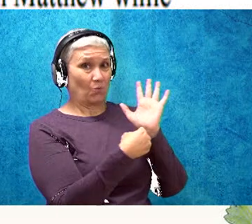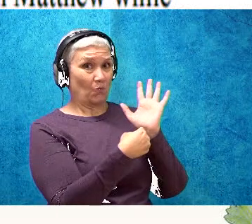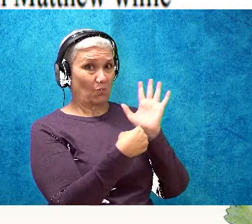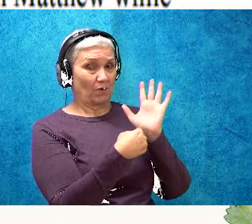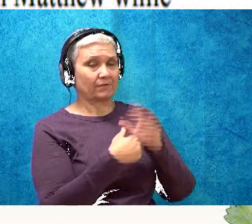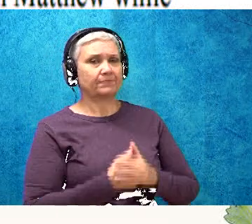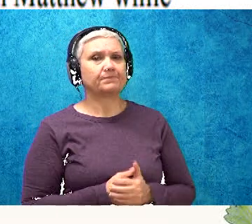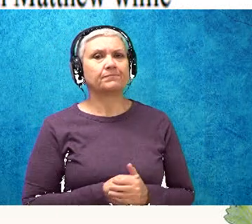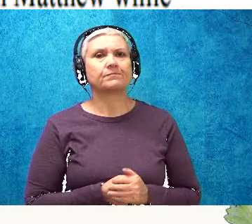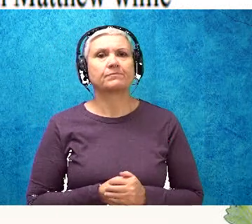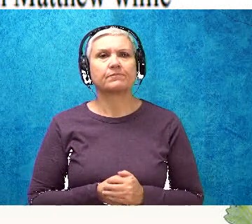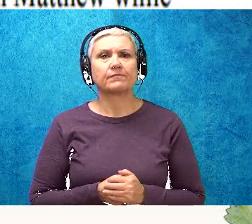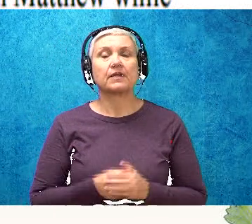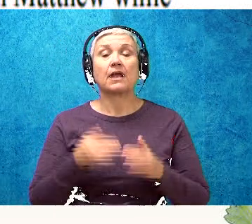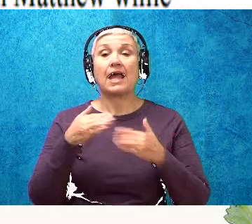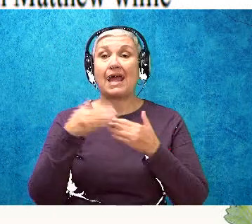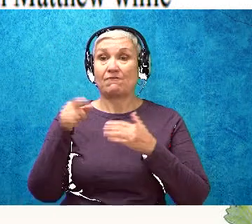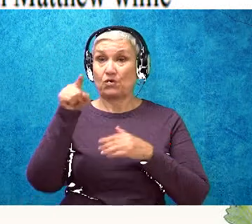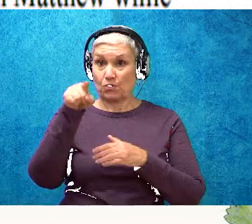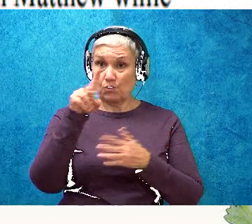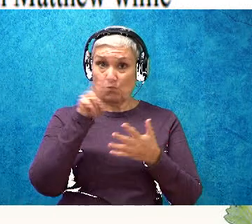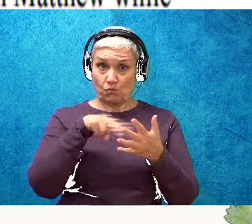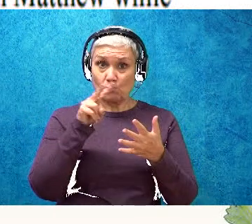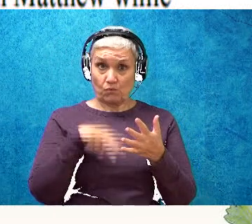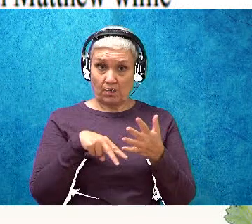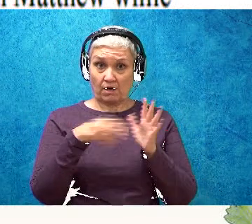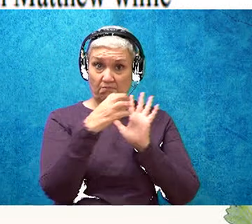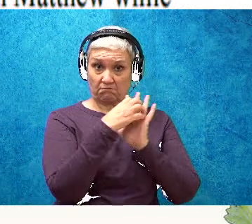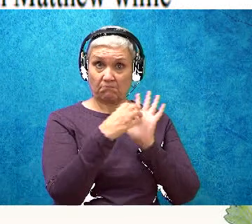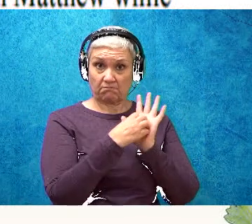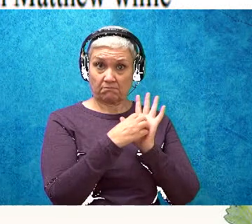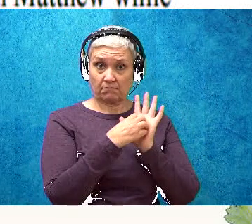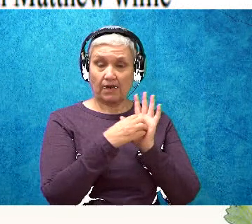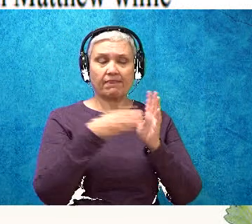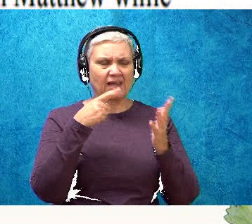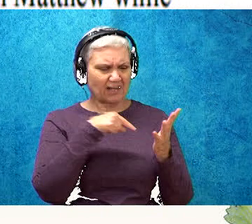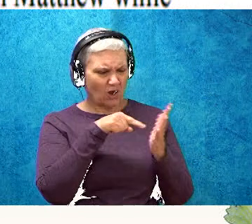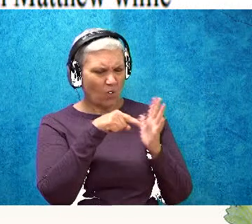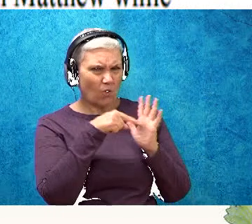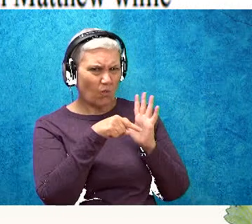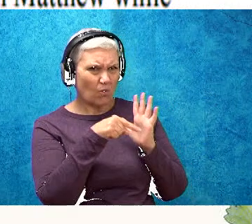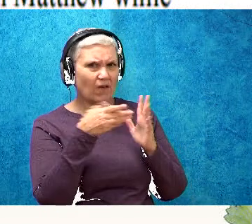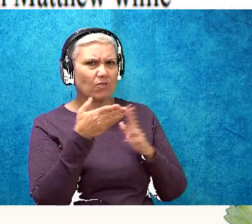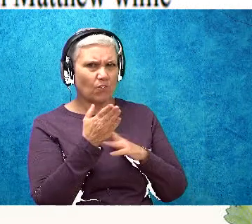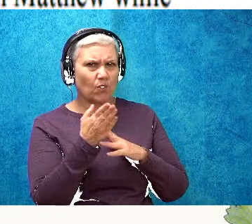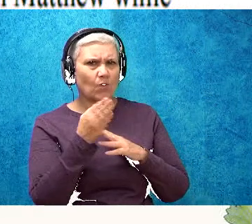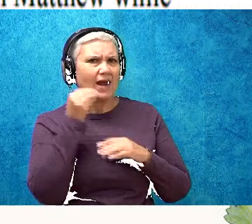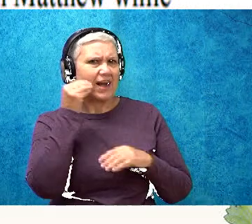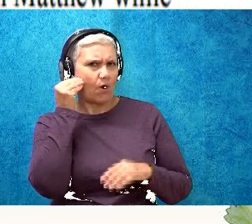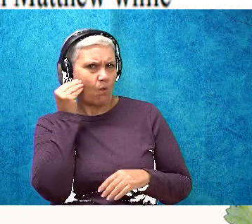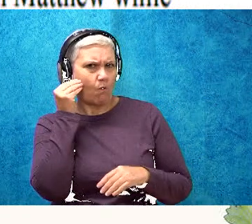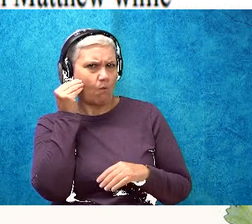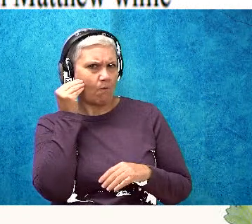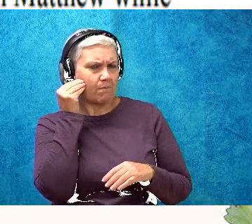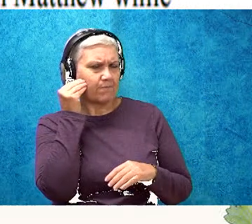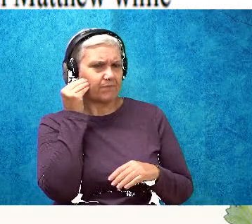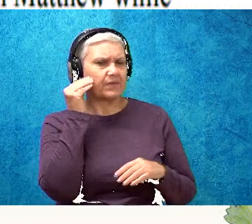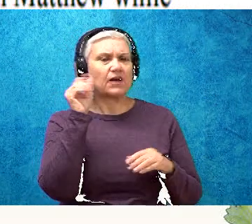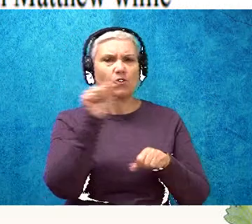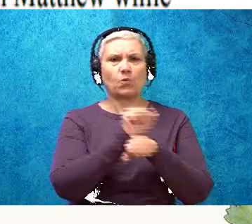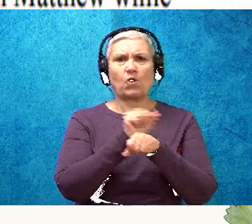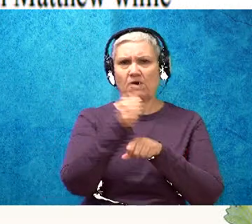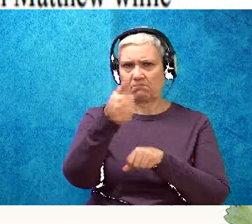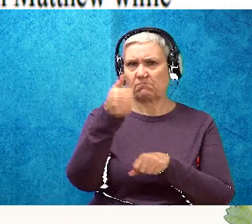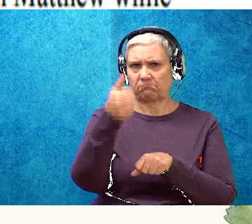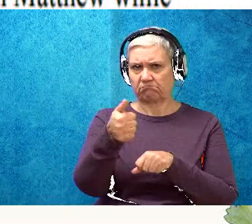read the text, what I would like for you to do is go back through the text. When you're at home and you are actually working on your own with